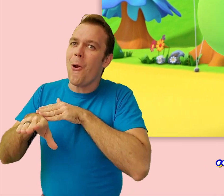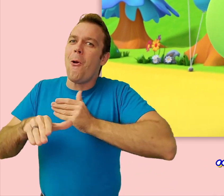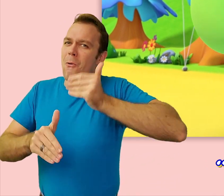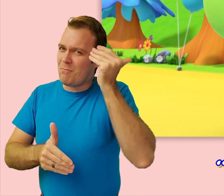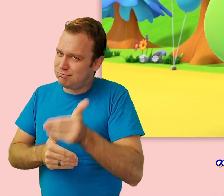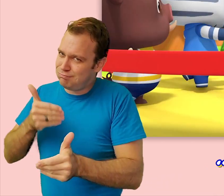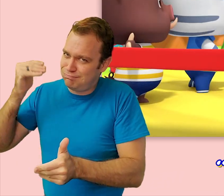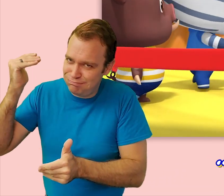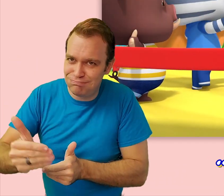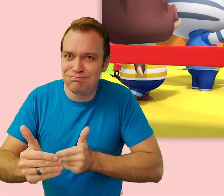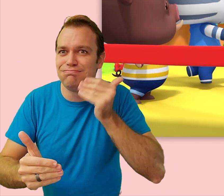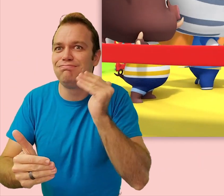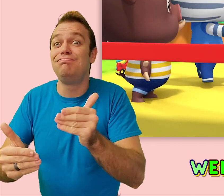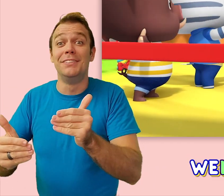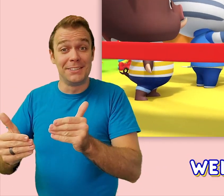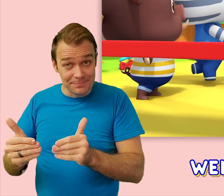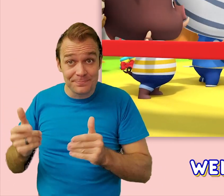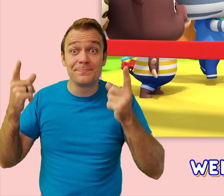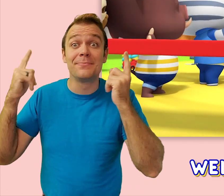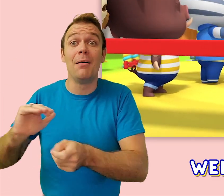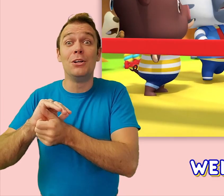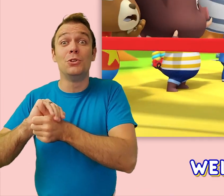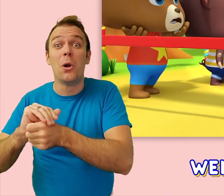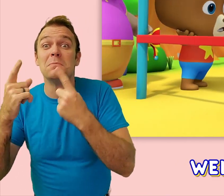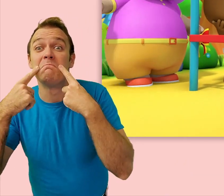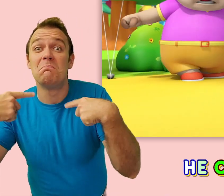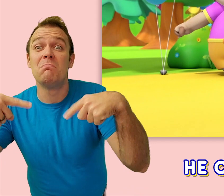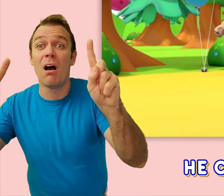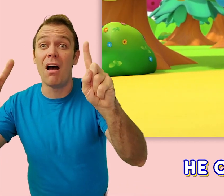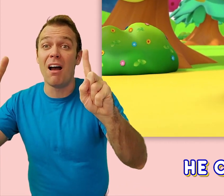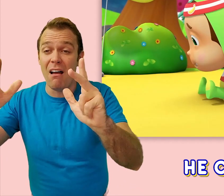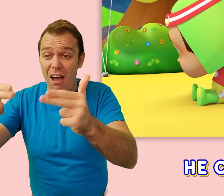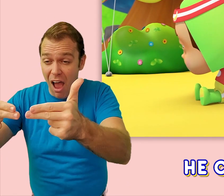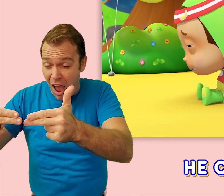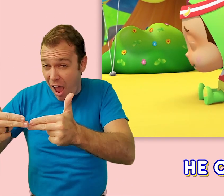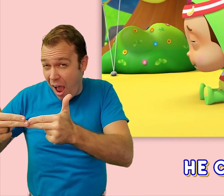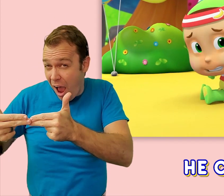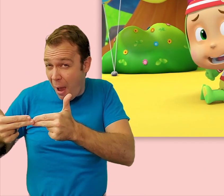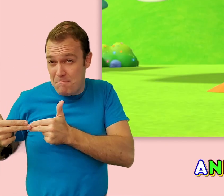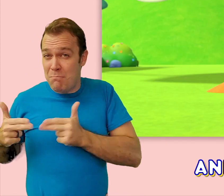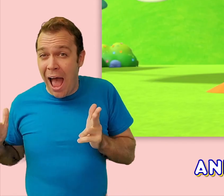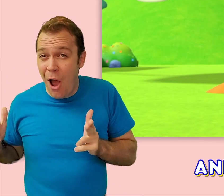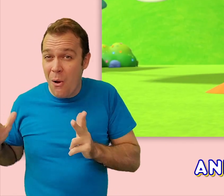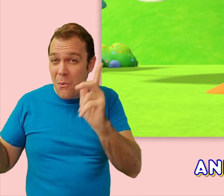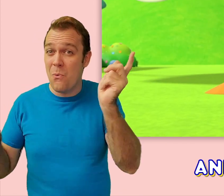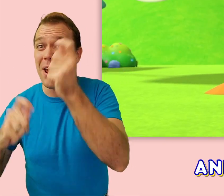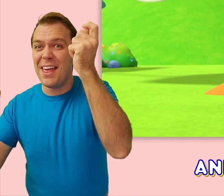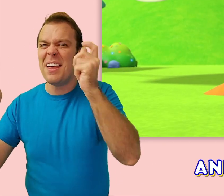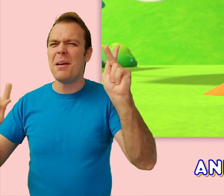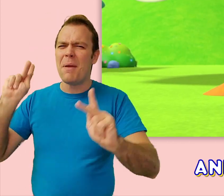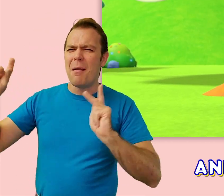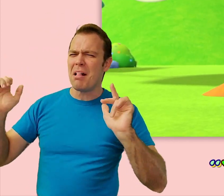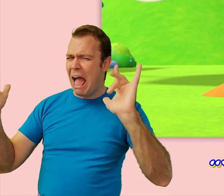and steady. Well, the tortoise did it. He crossed the finish line, and